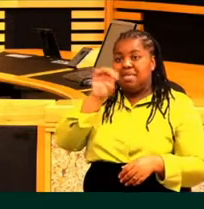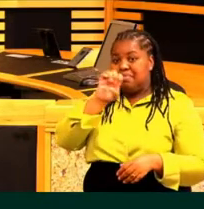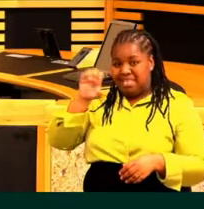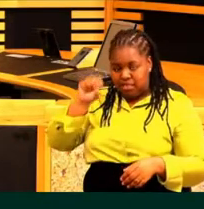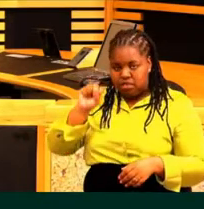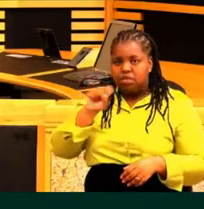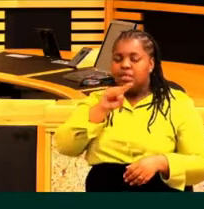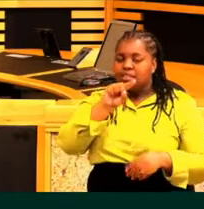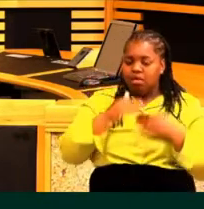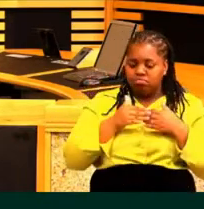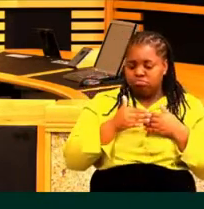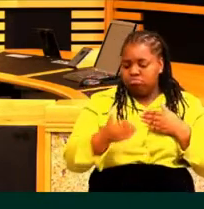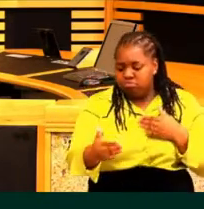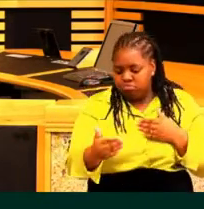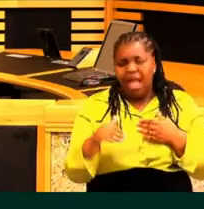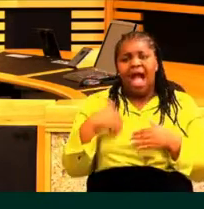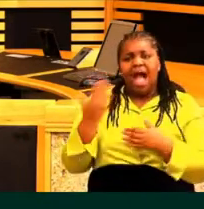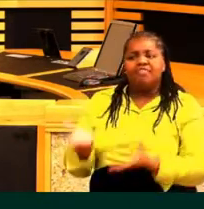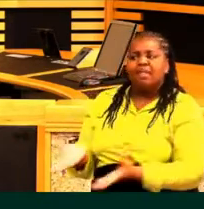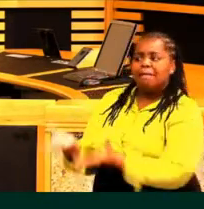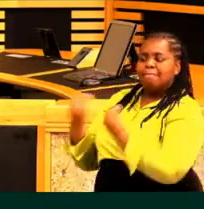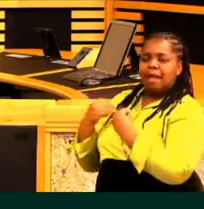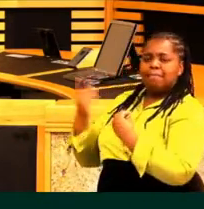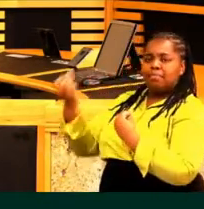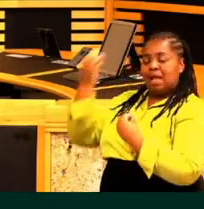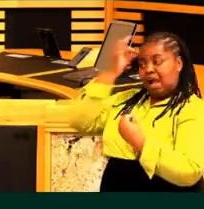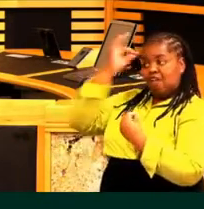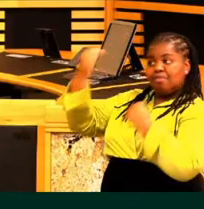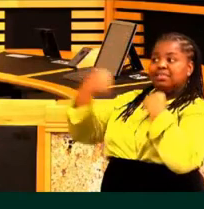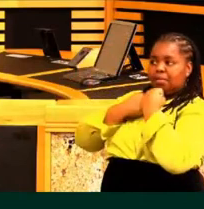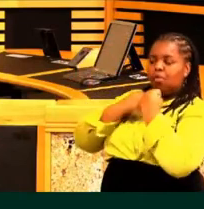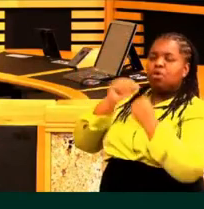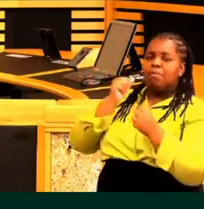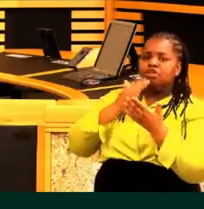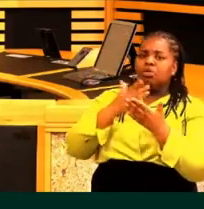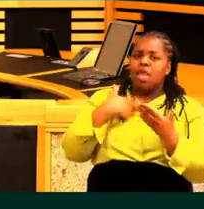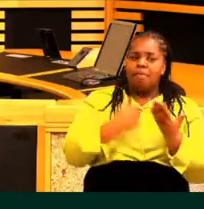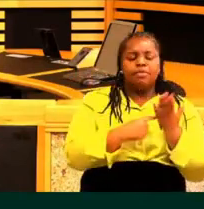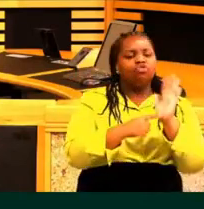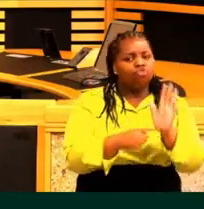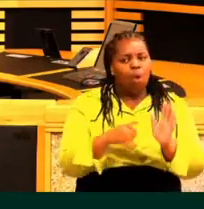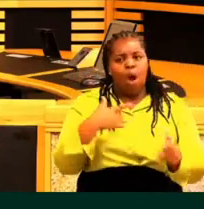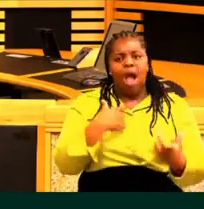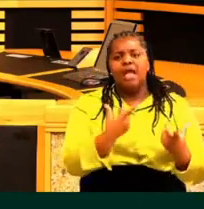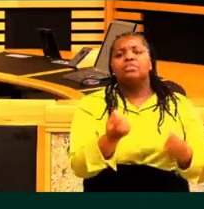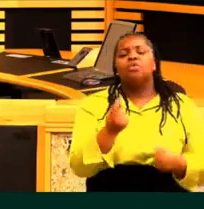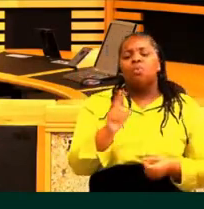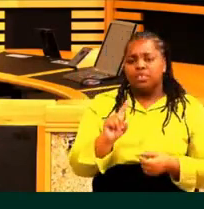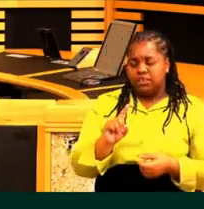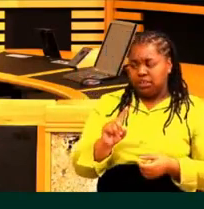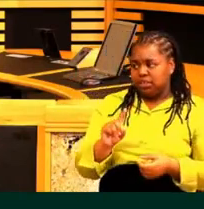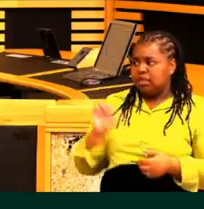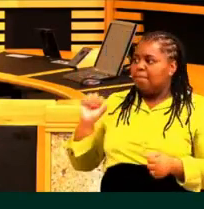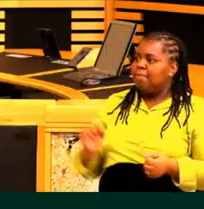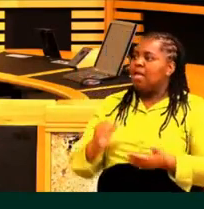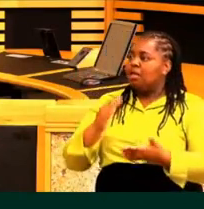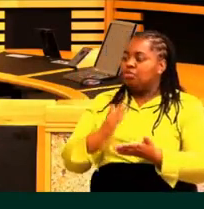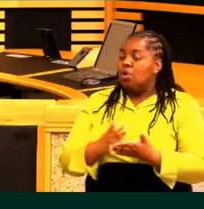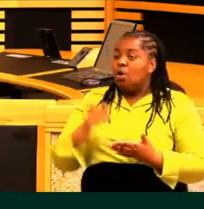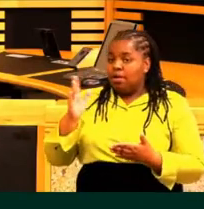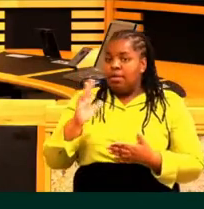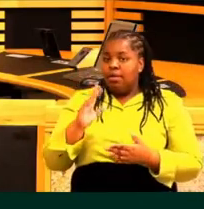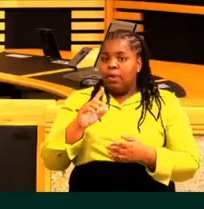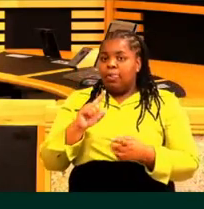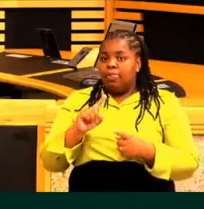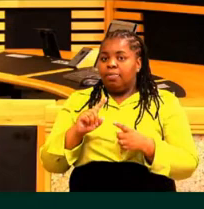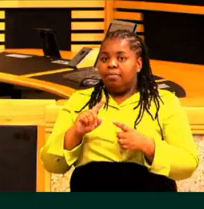have gone after receiving support from government and there is a need to scale up smms and to become